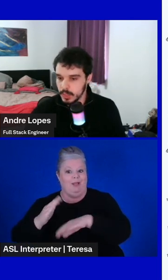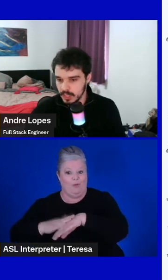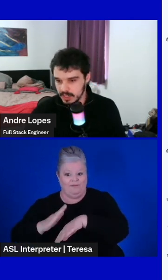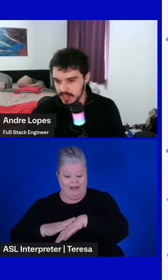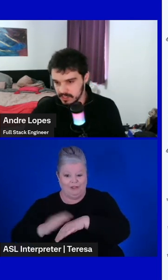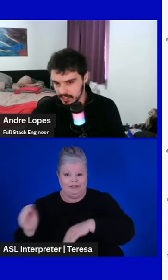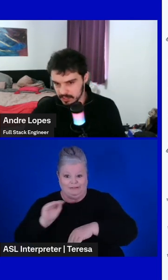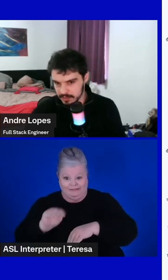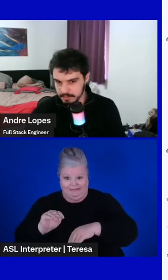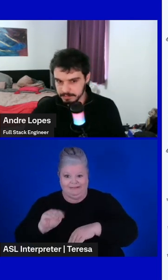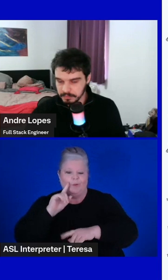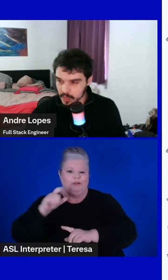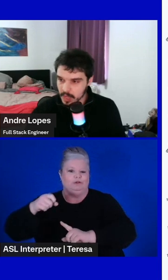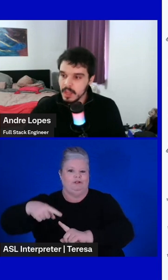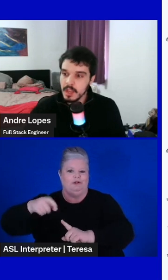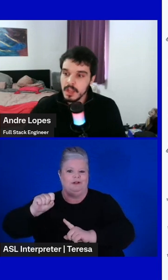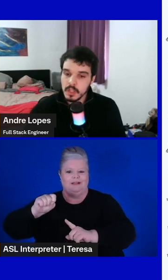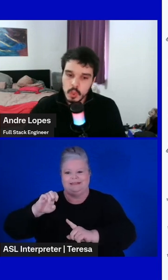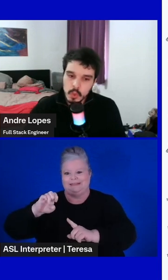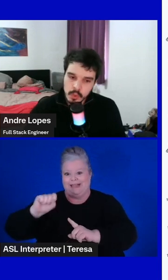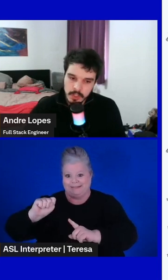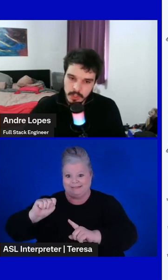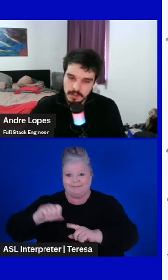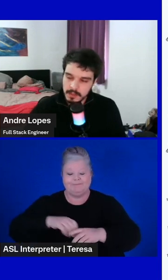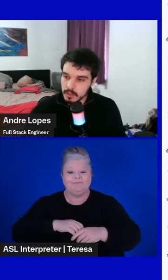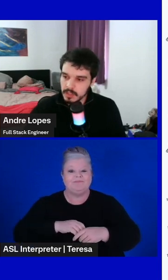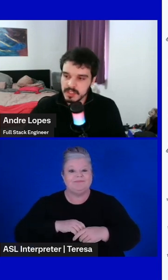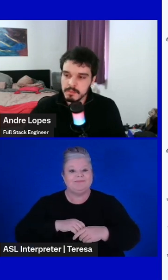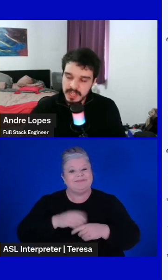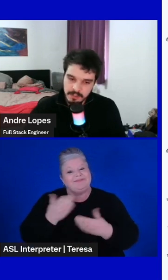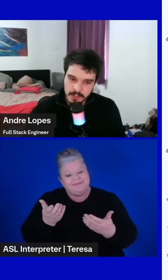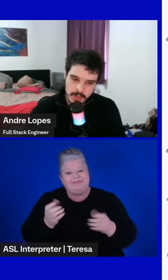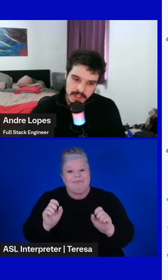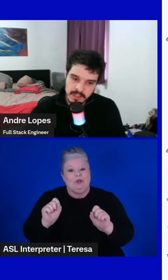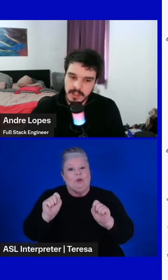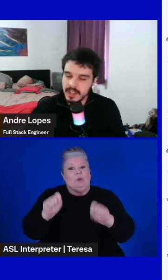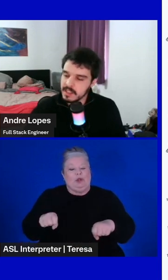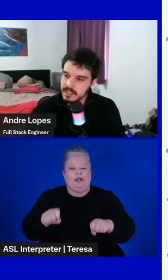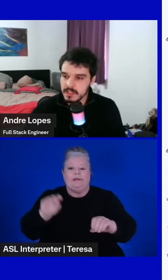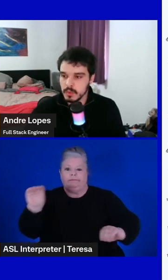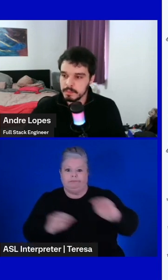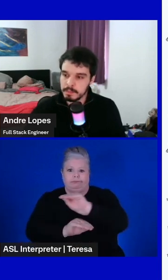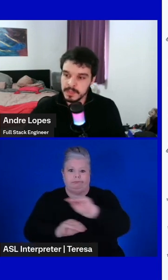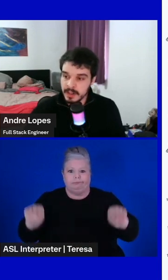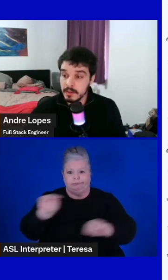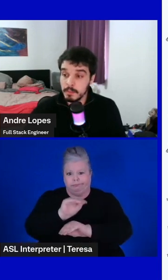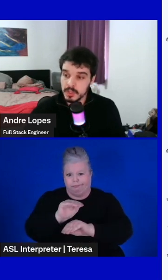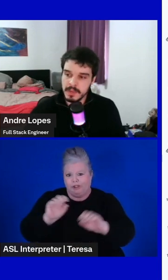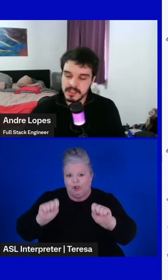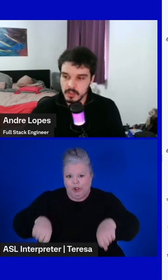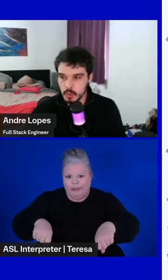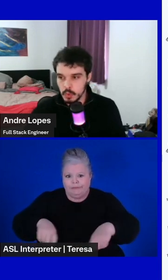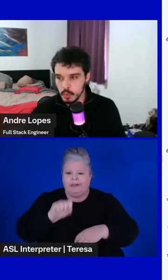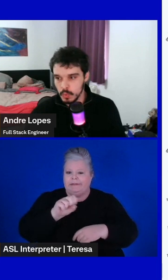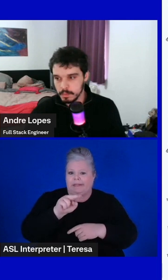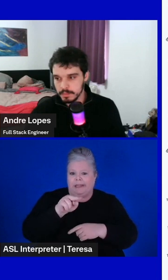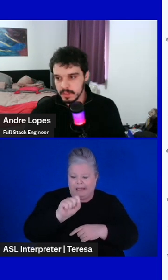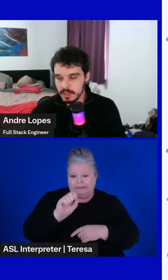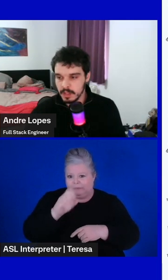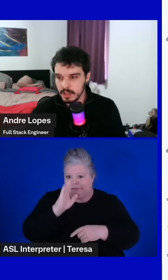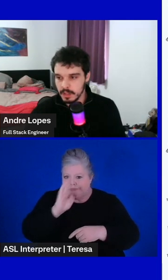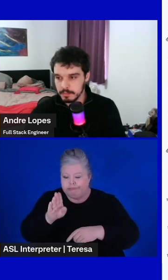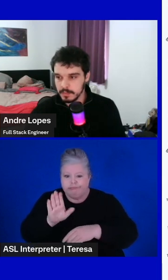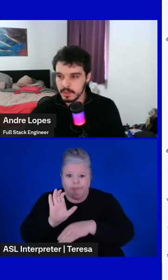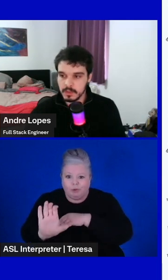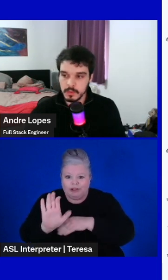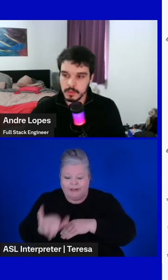and trigger SES. You could do this many different ways. Like SNS could directly push a message to